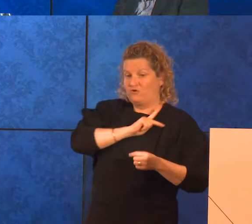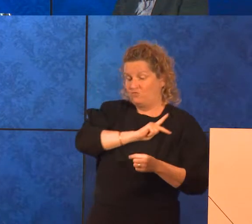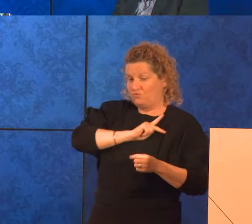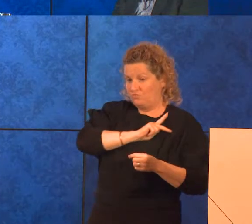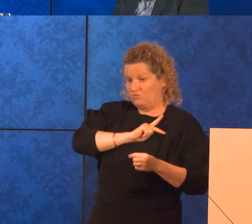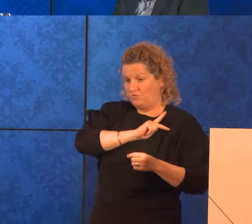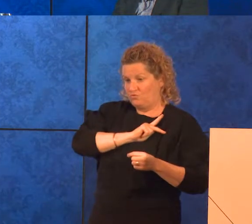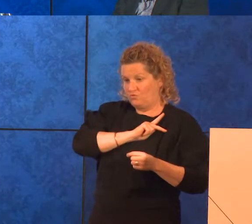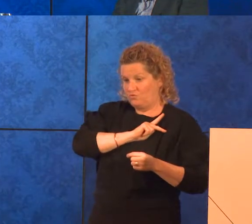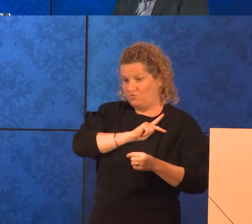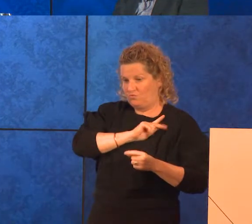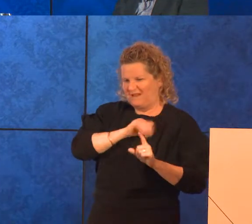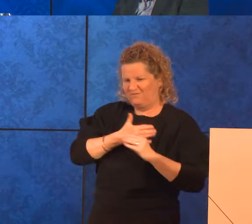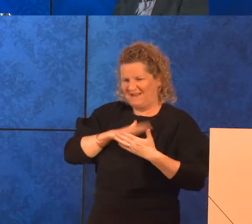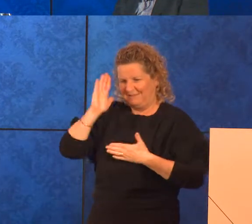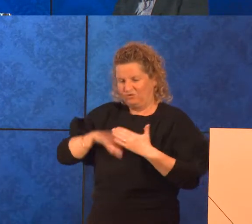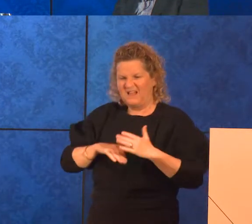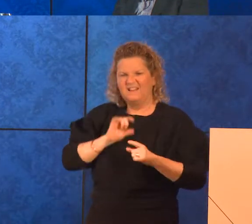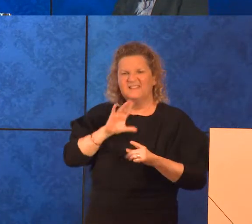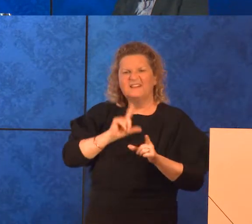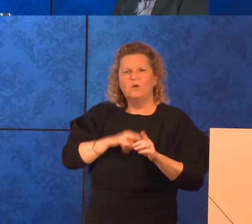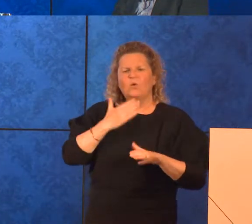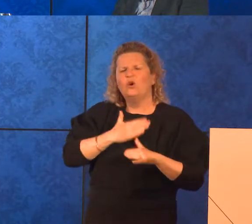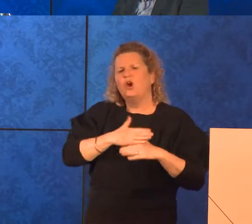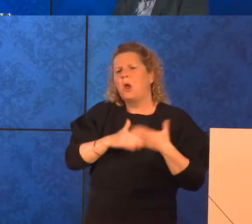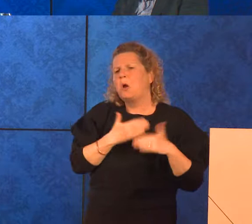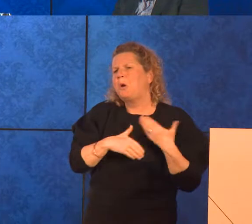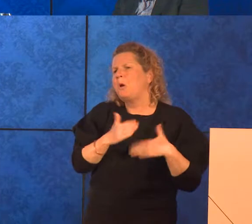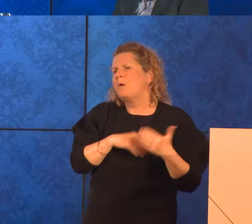until my experience, I'd been around 10 years in the sector, and I sort of thought,